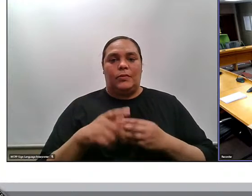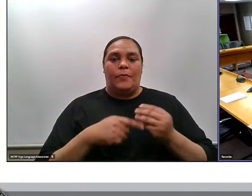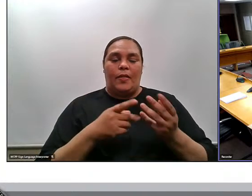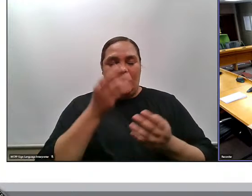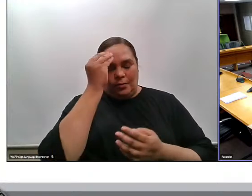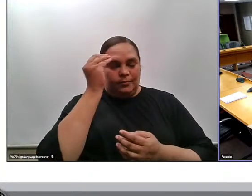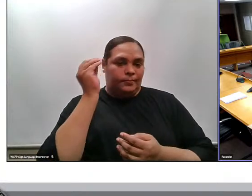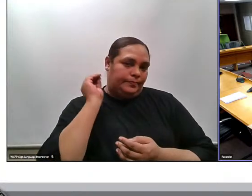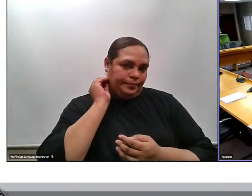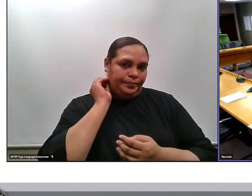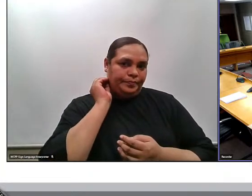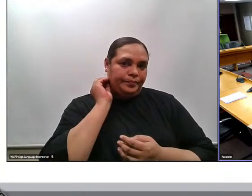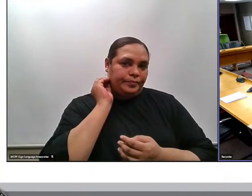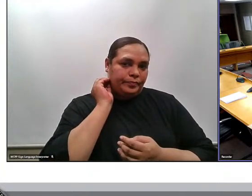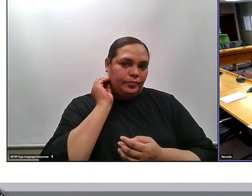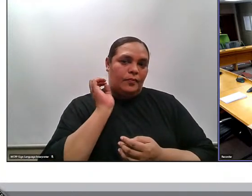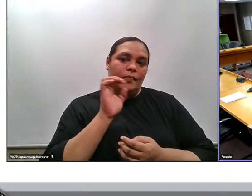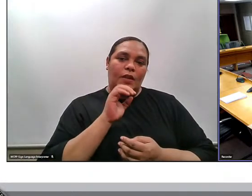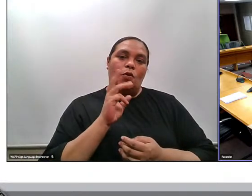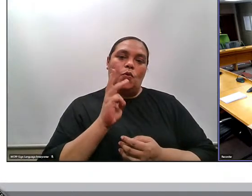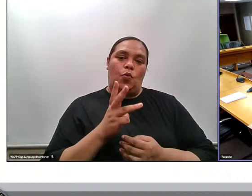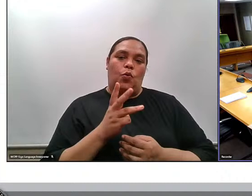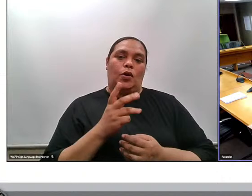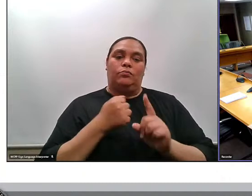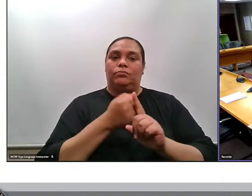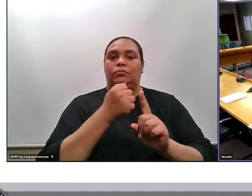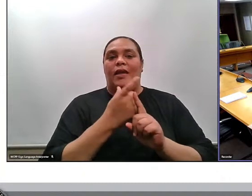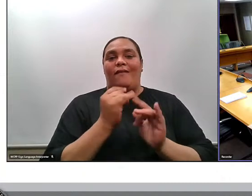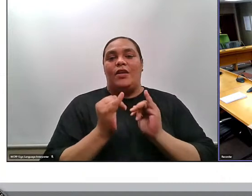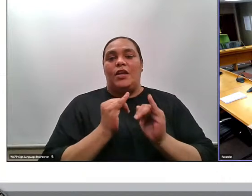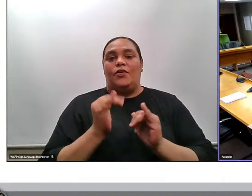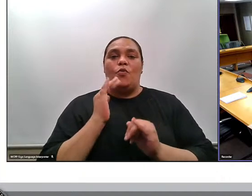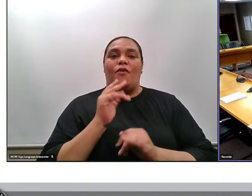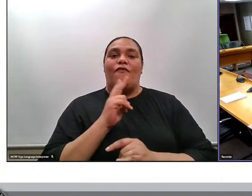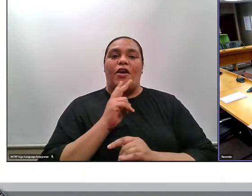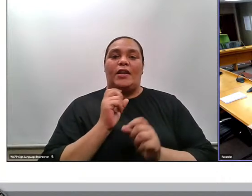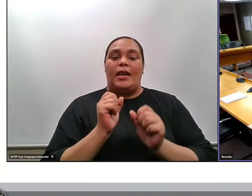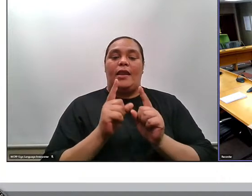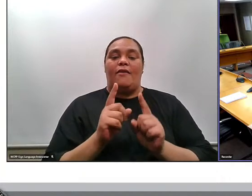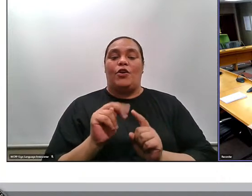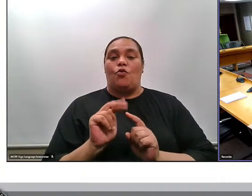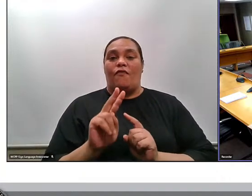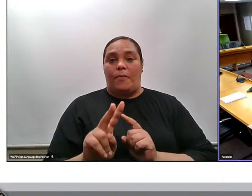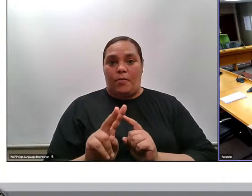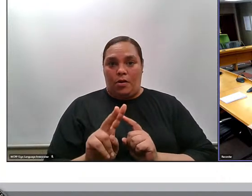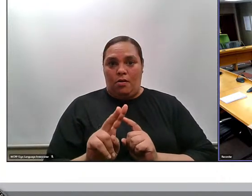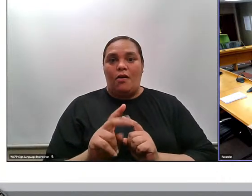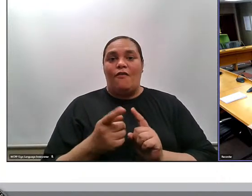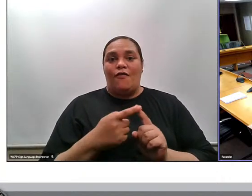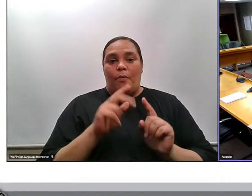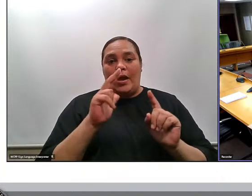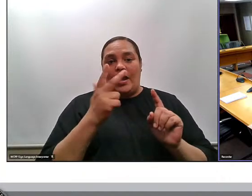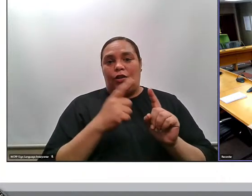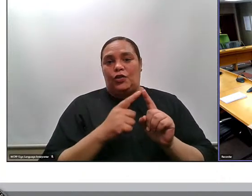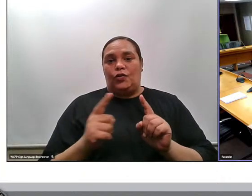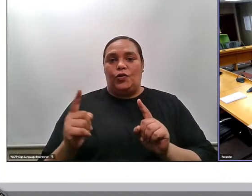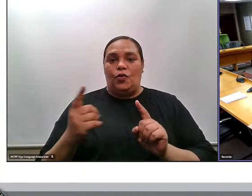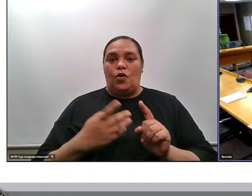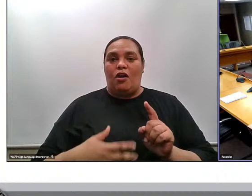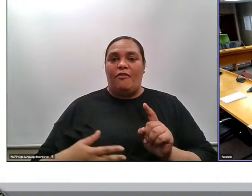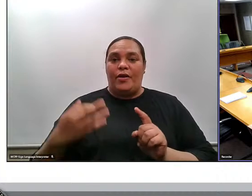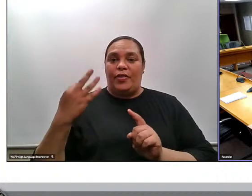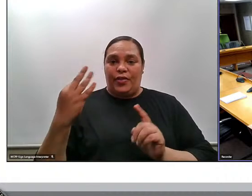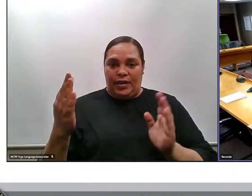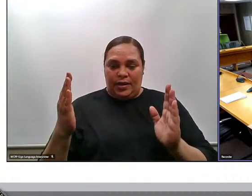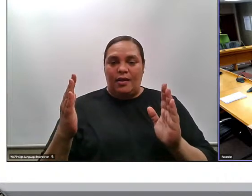mind. We will then strive to have the interviews on Friday, the 11th of November from 8 until 3:30.